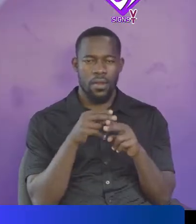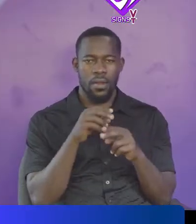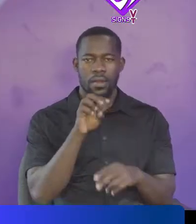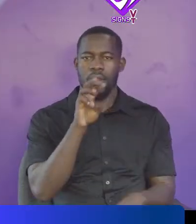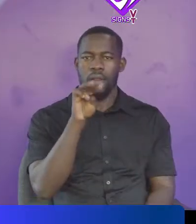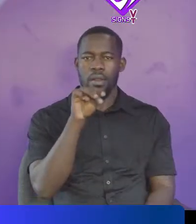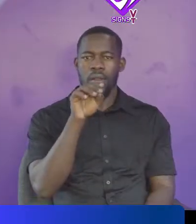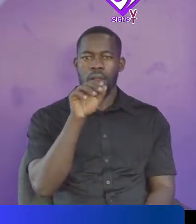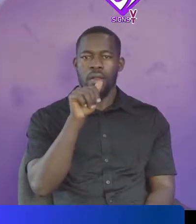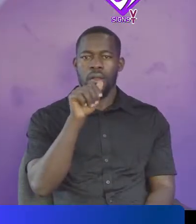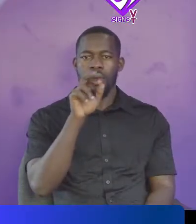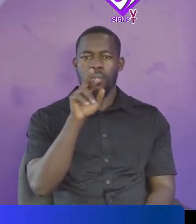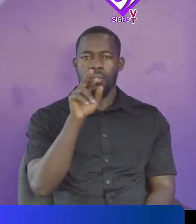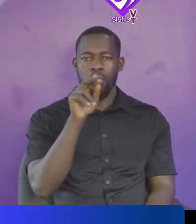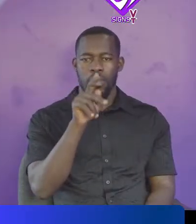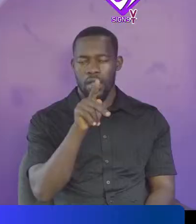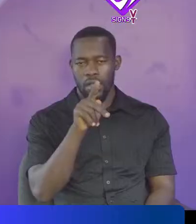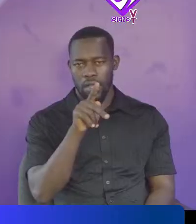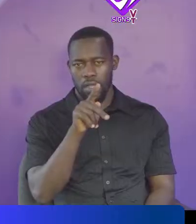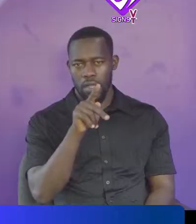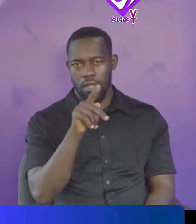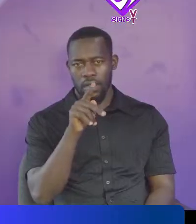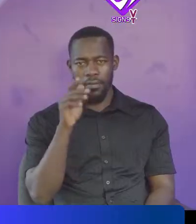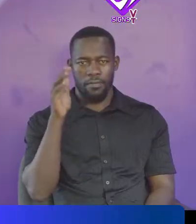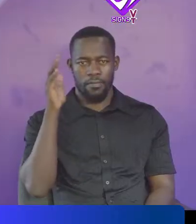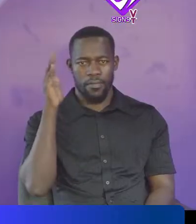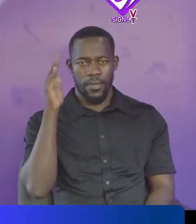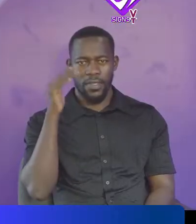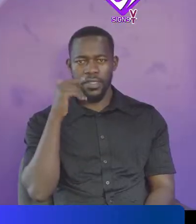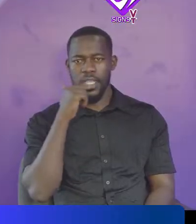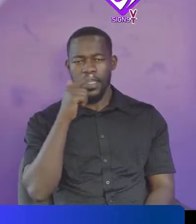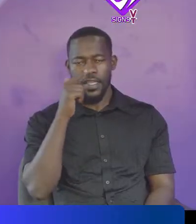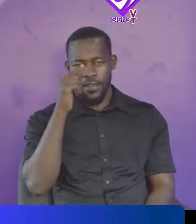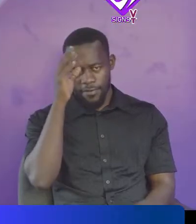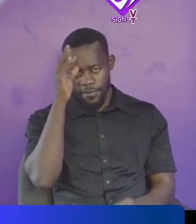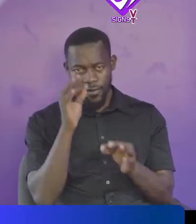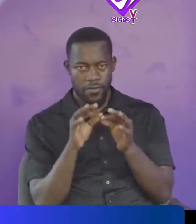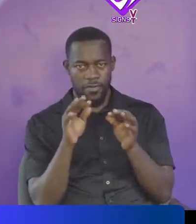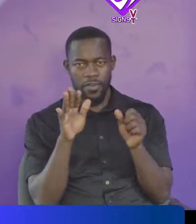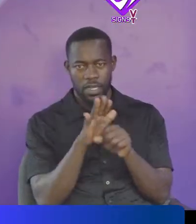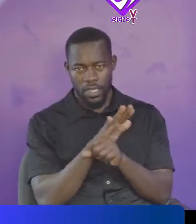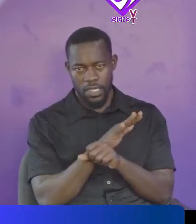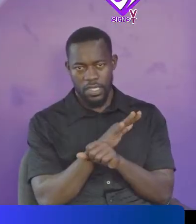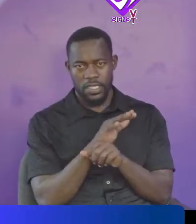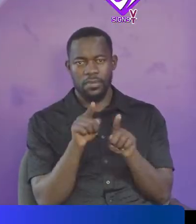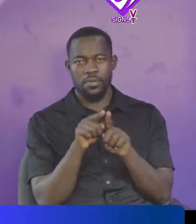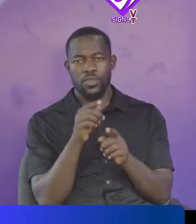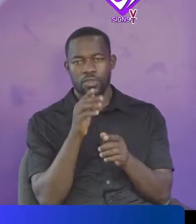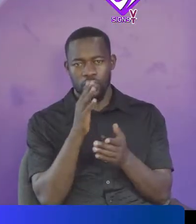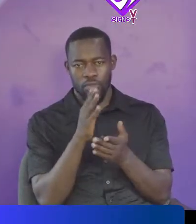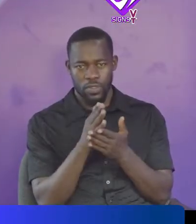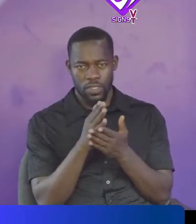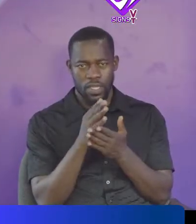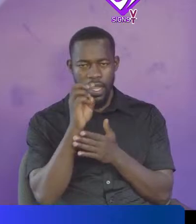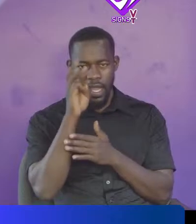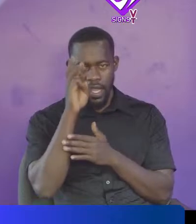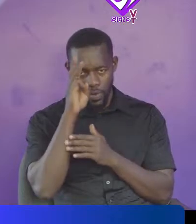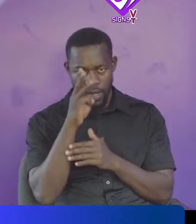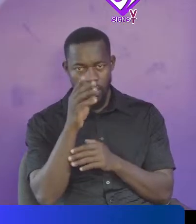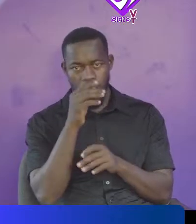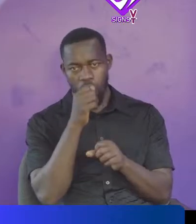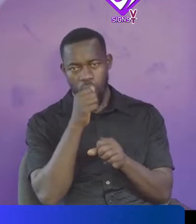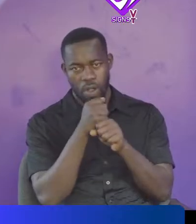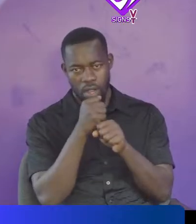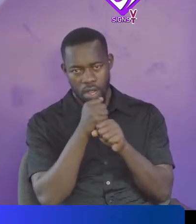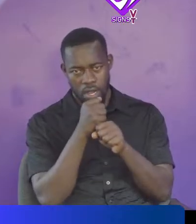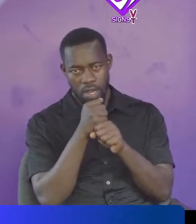Malcolm John MacDonald, do swear that I will faithfully and bear true allegiance to Her Majesty Queen Elizabeth II, her heirs, her successors,